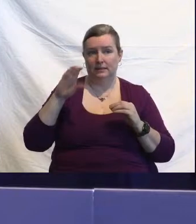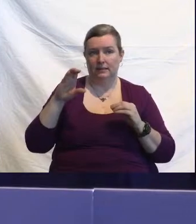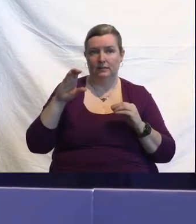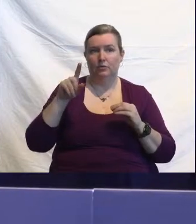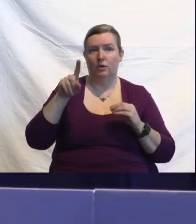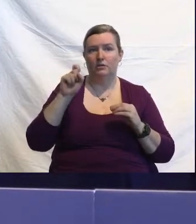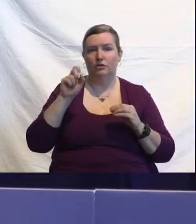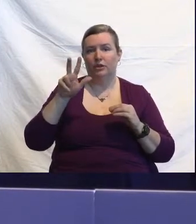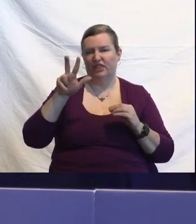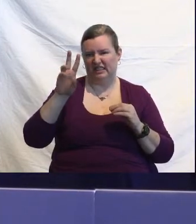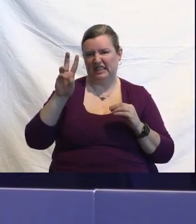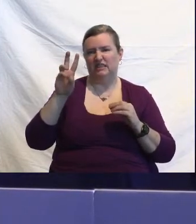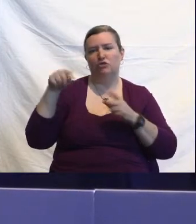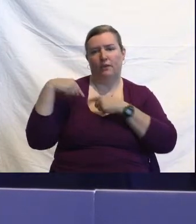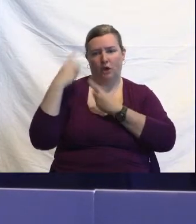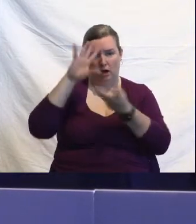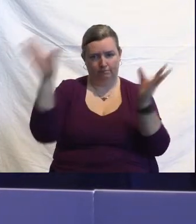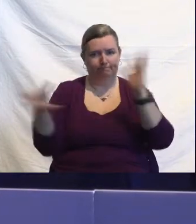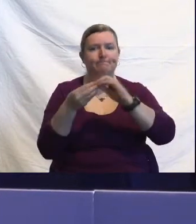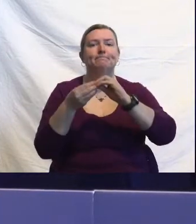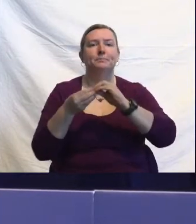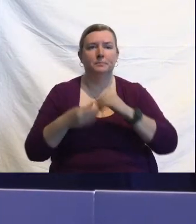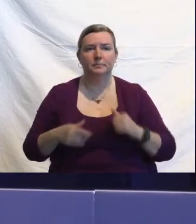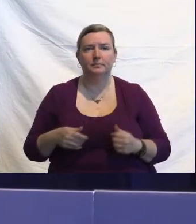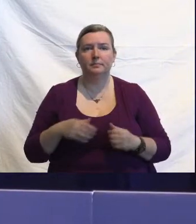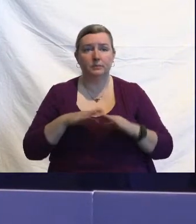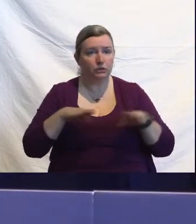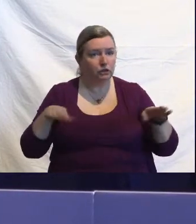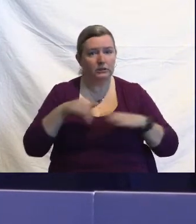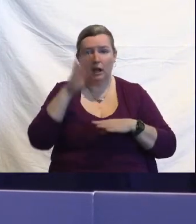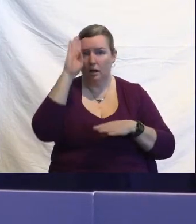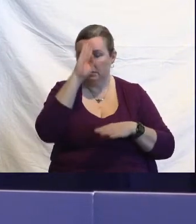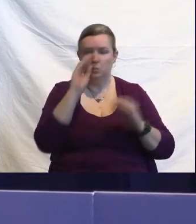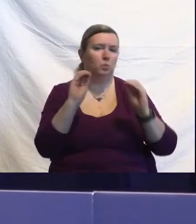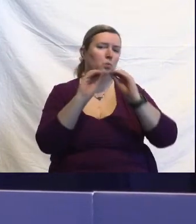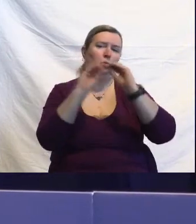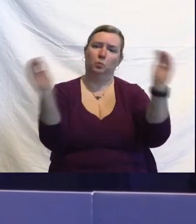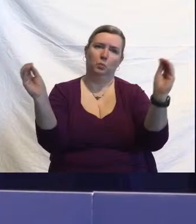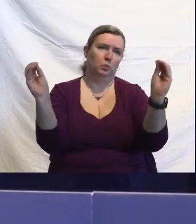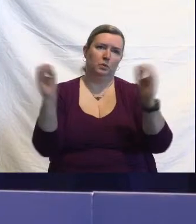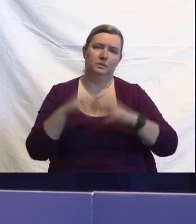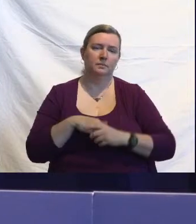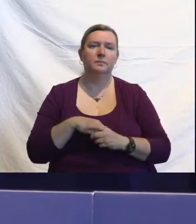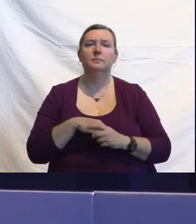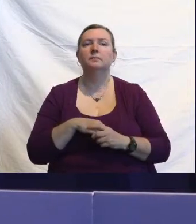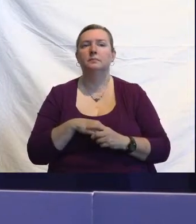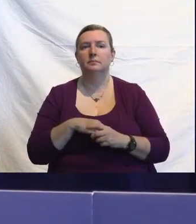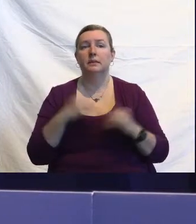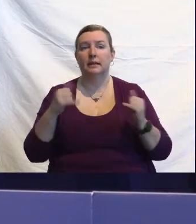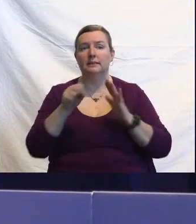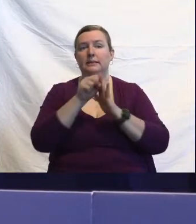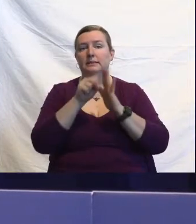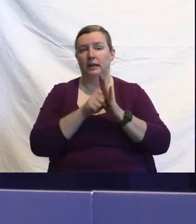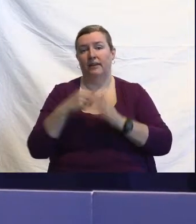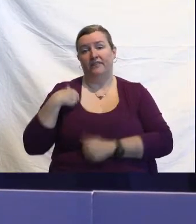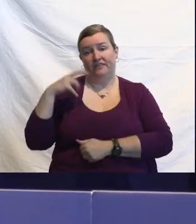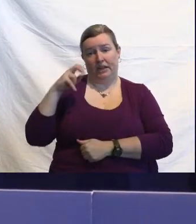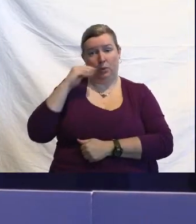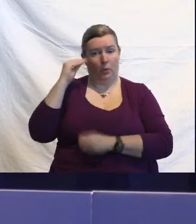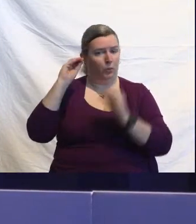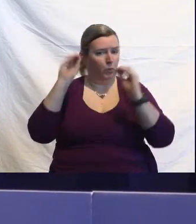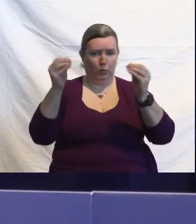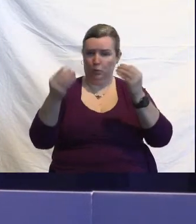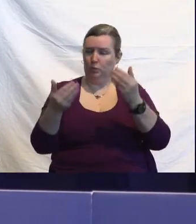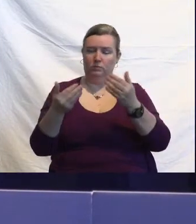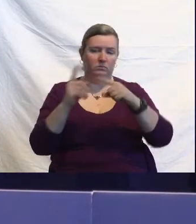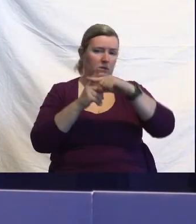136. None of the children are currently hospitalized. The State Veterans Homes reports no new cases among their residents,